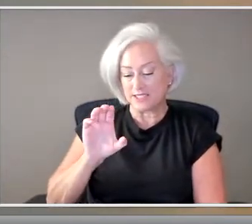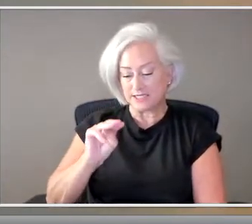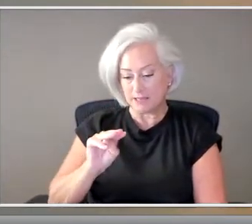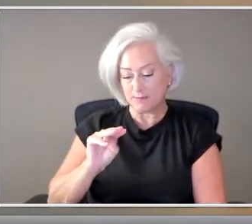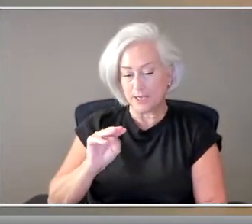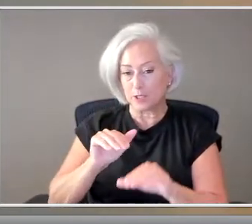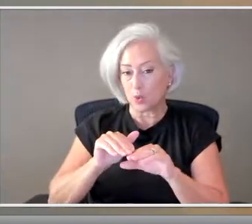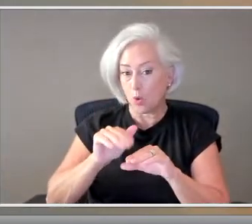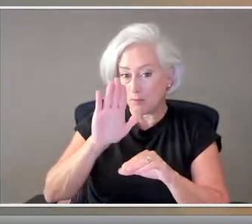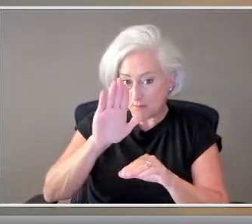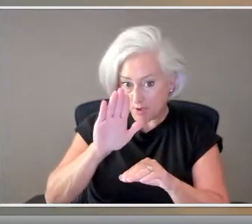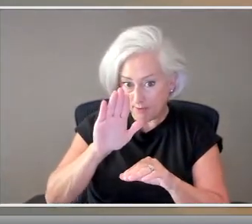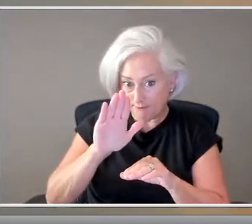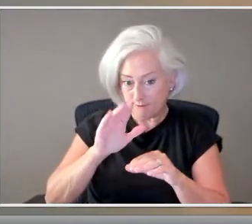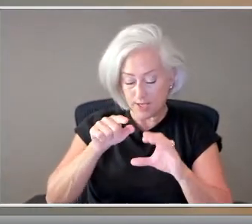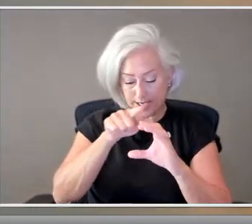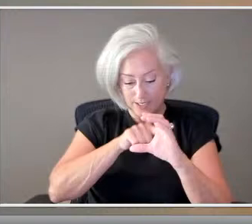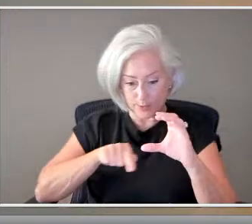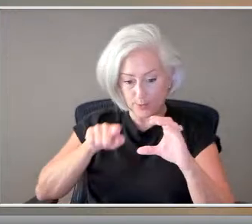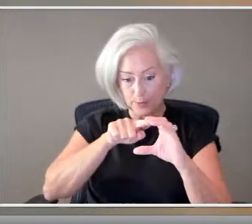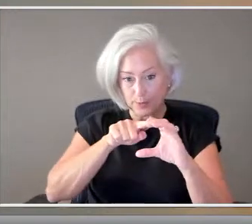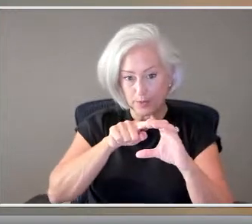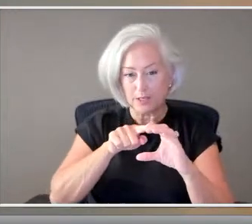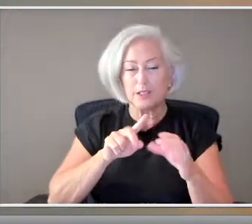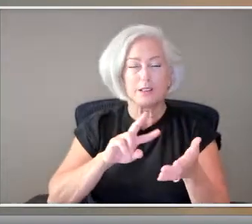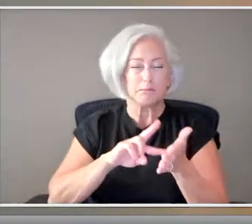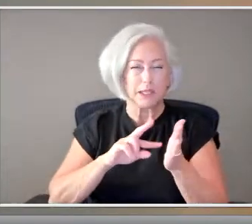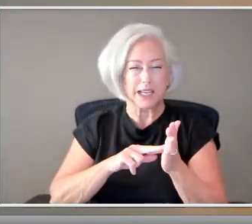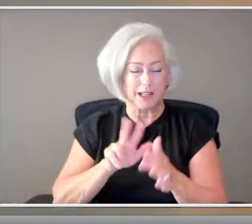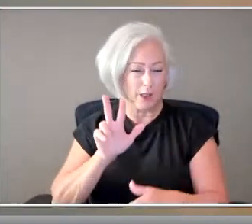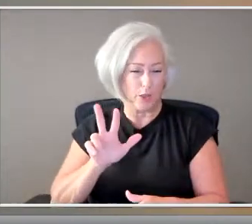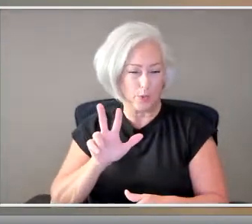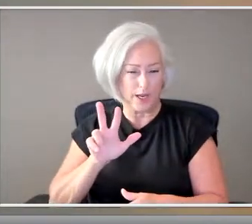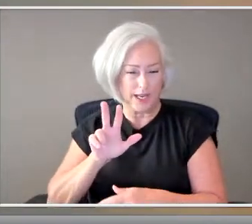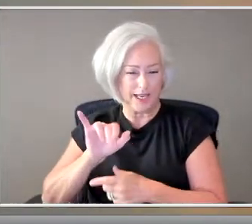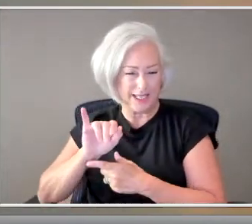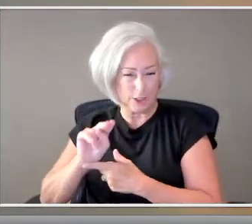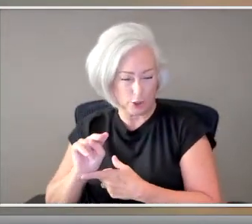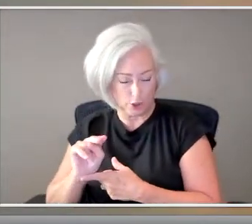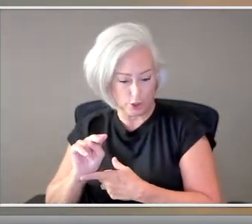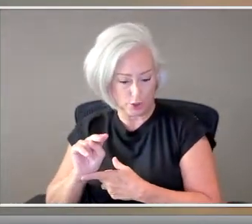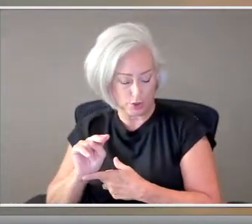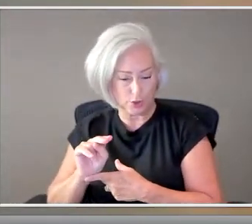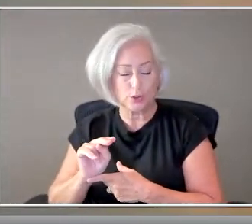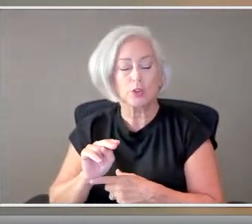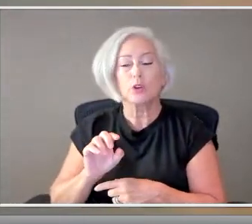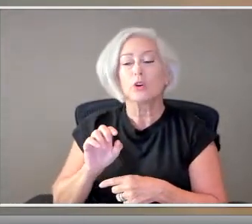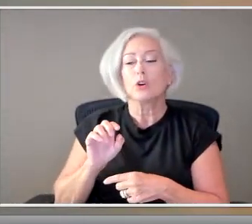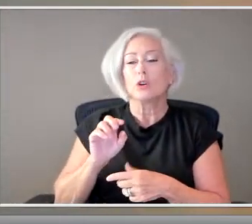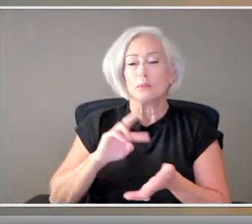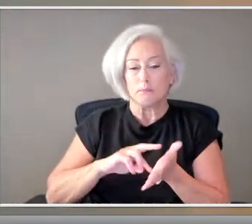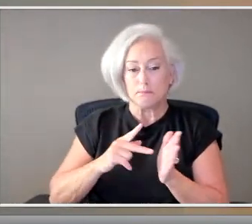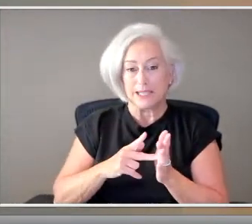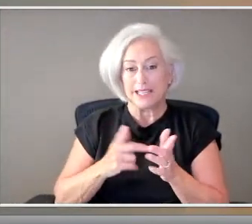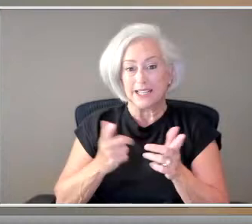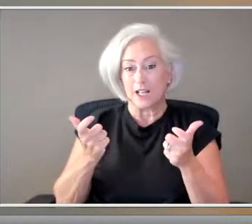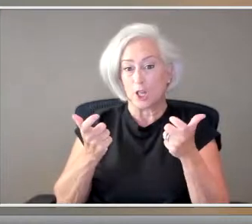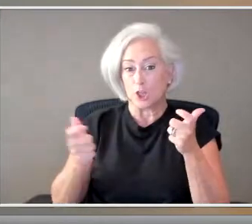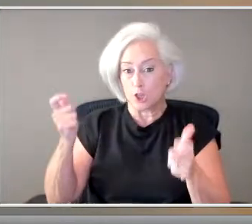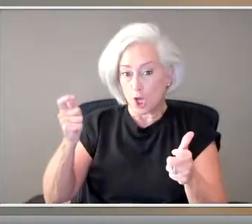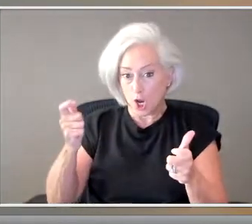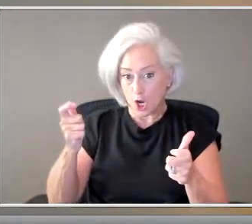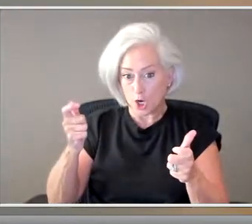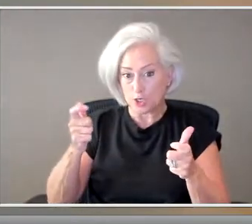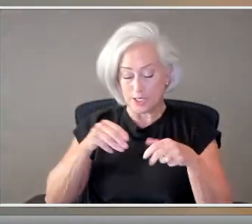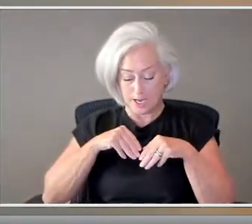diameter, or about 3 inches, or which are large and have also spread to the